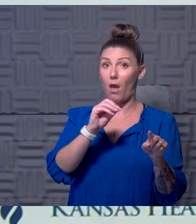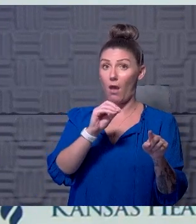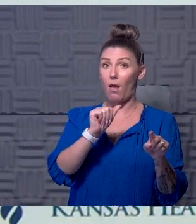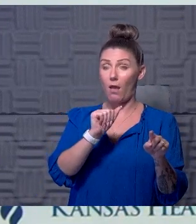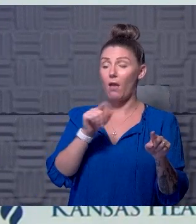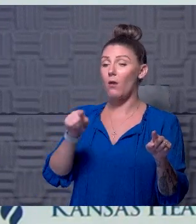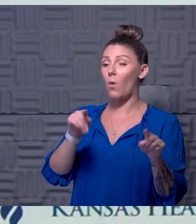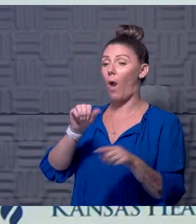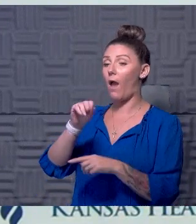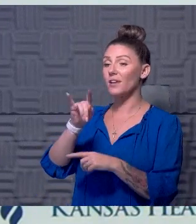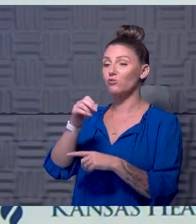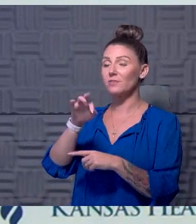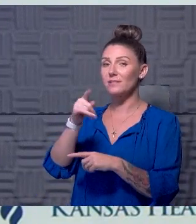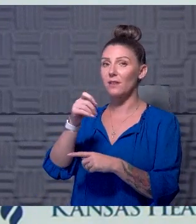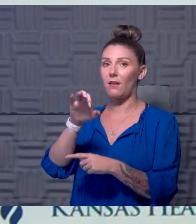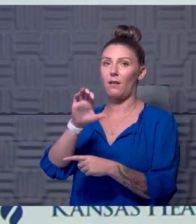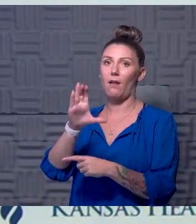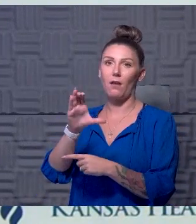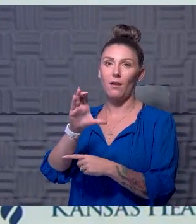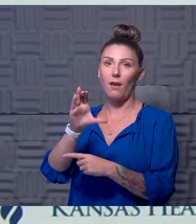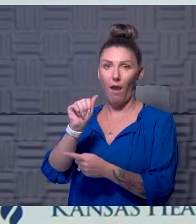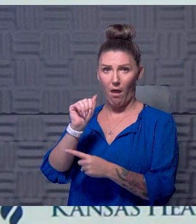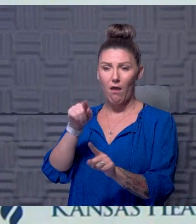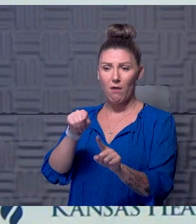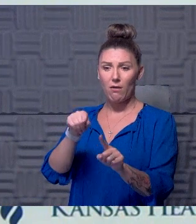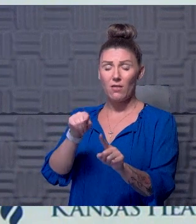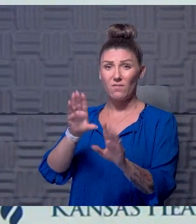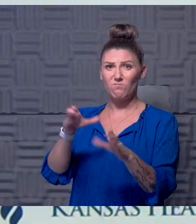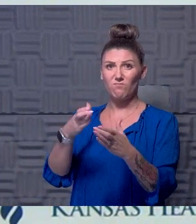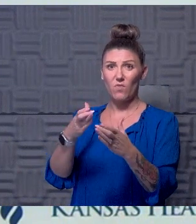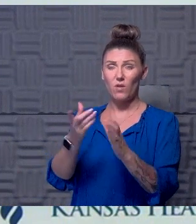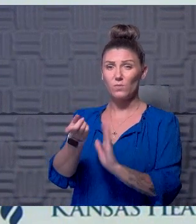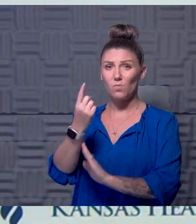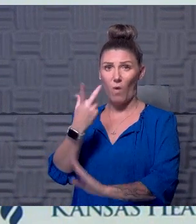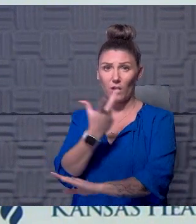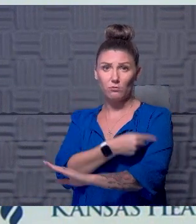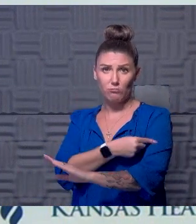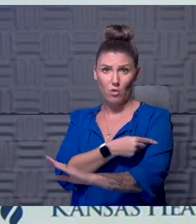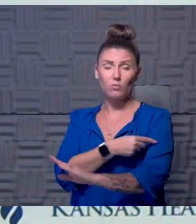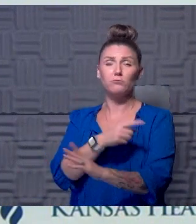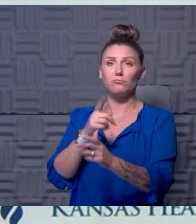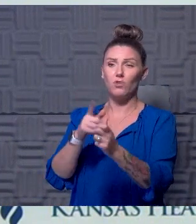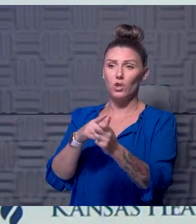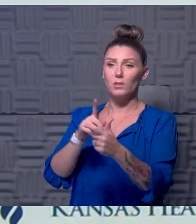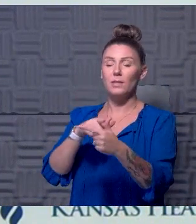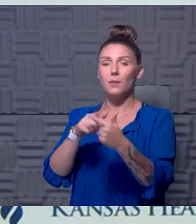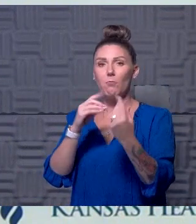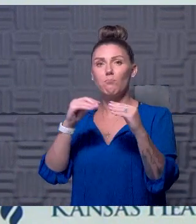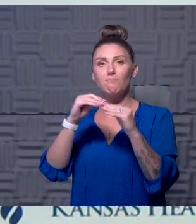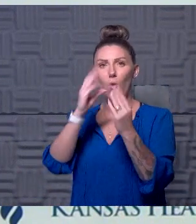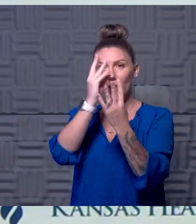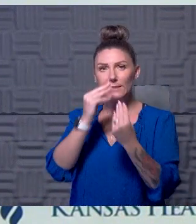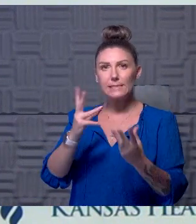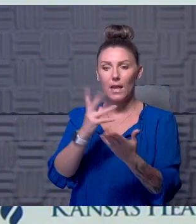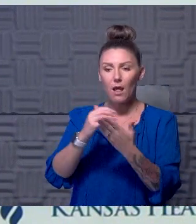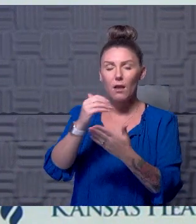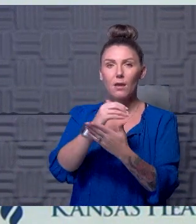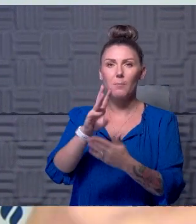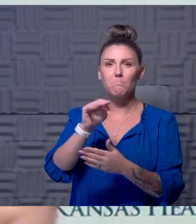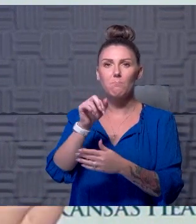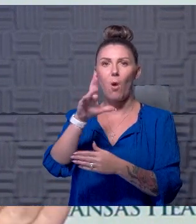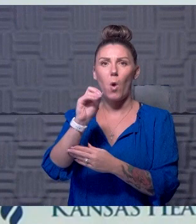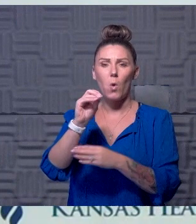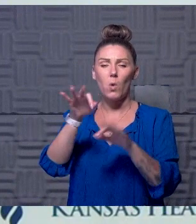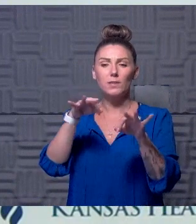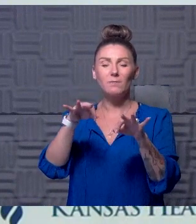the Astrazeneca because at first it appeared to be a one-dose vaccine, and then as we had more data, as Mario explained later,